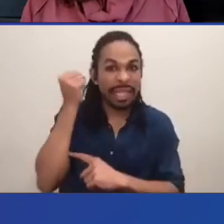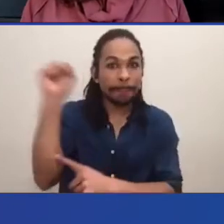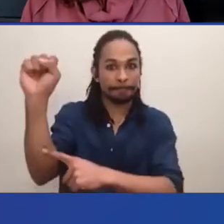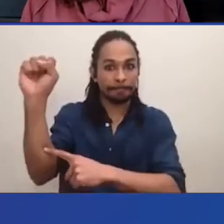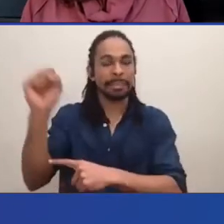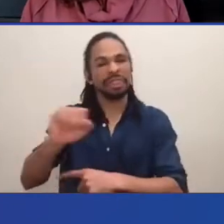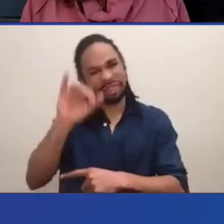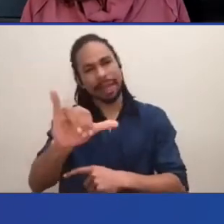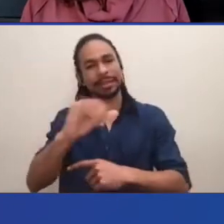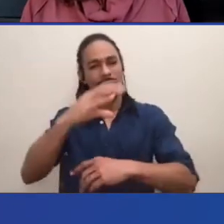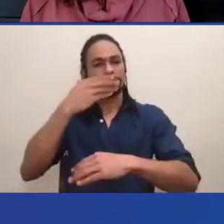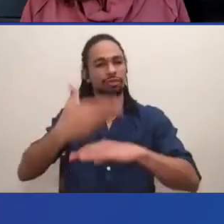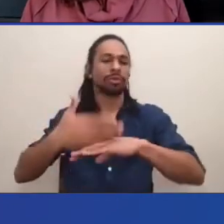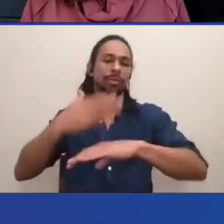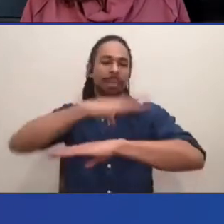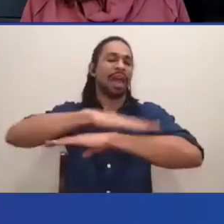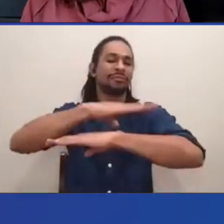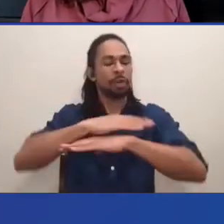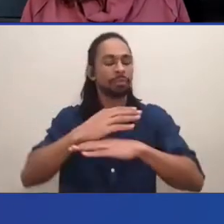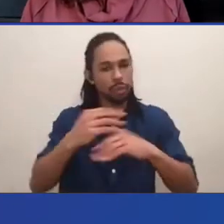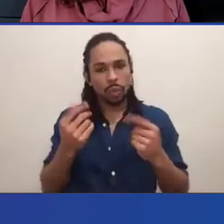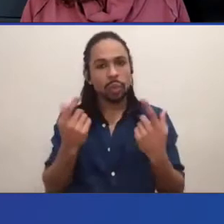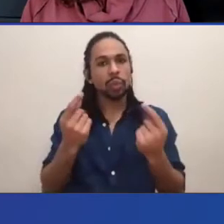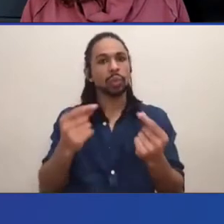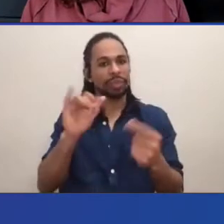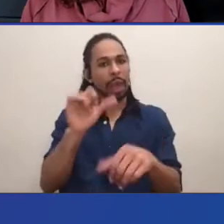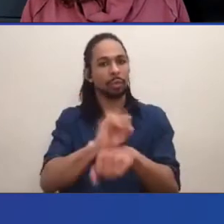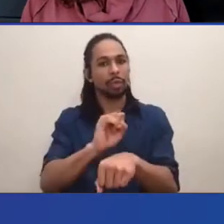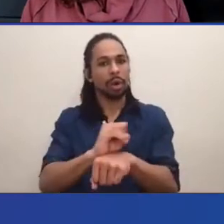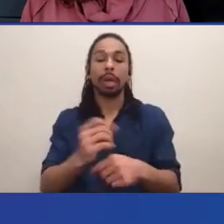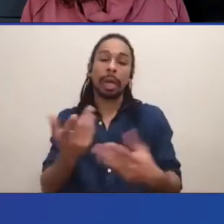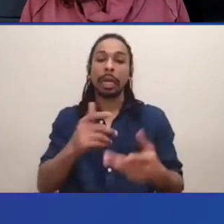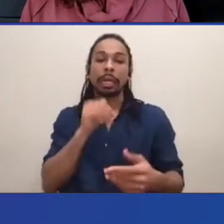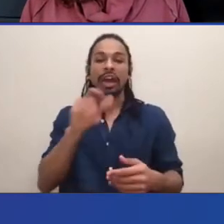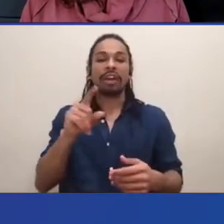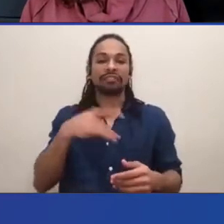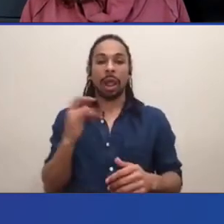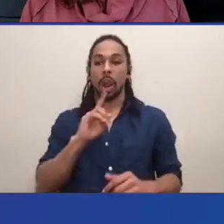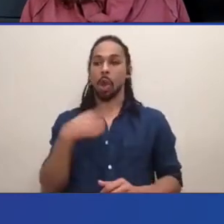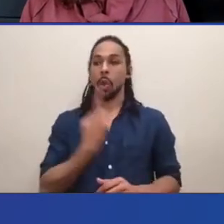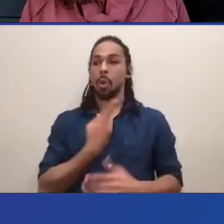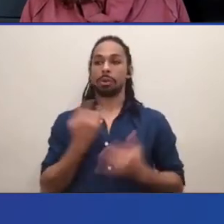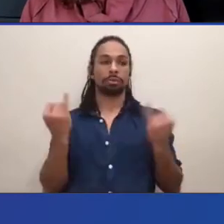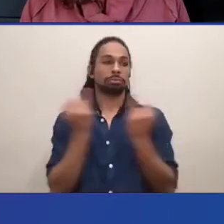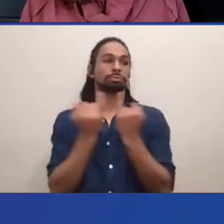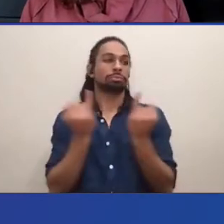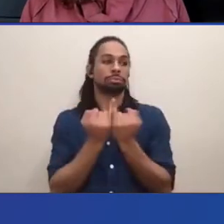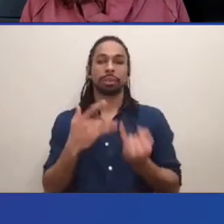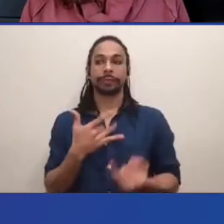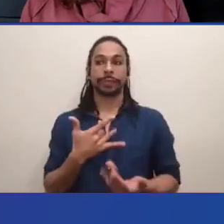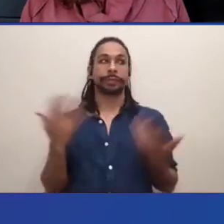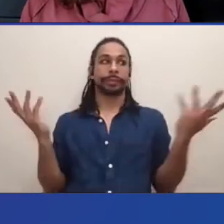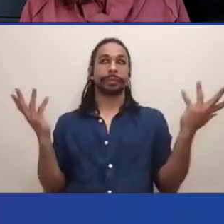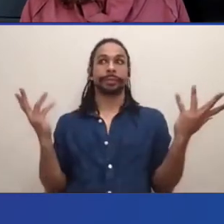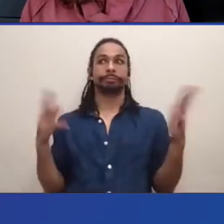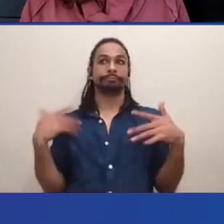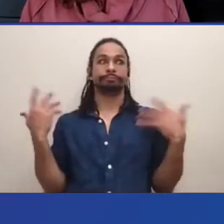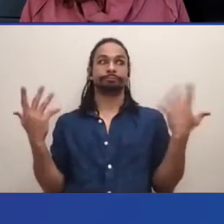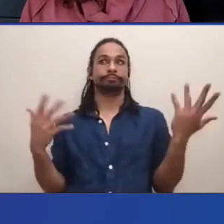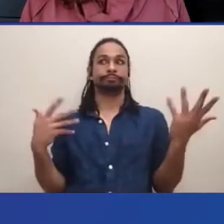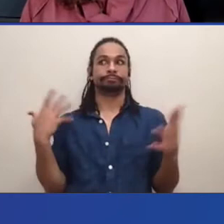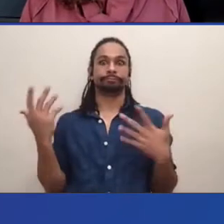to do it, not on your own, to not feel like you're left on a whim, like kind of left to dry by yourself, and you have